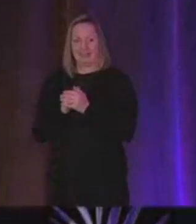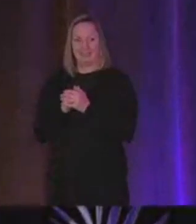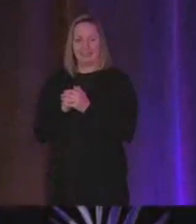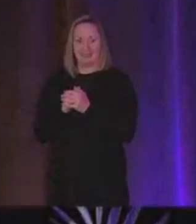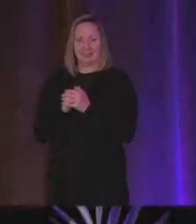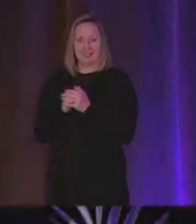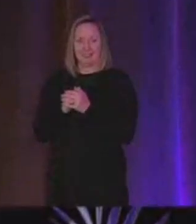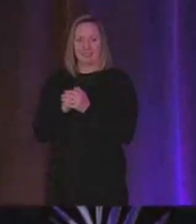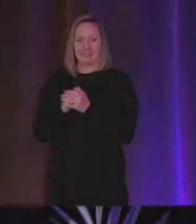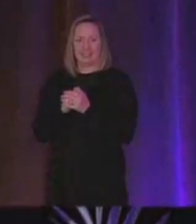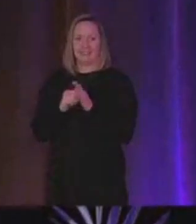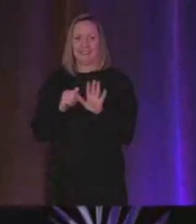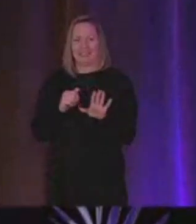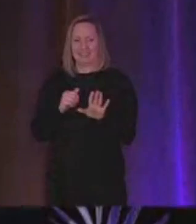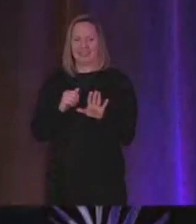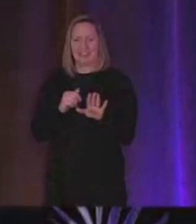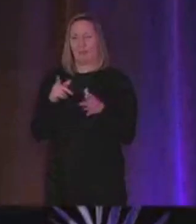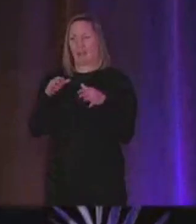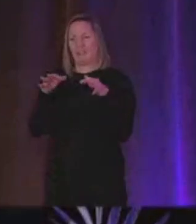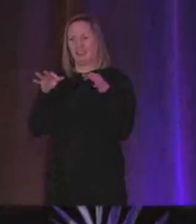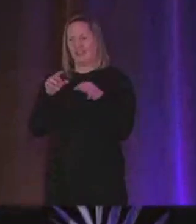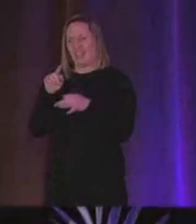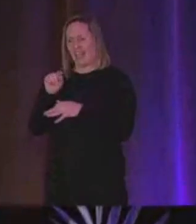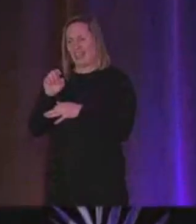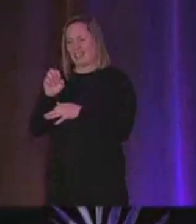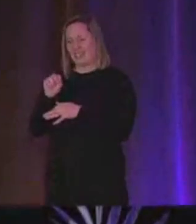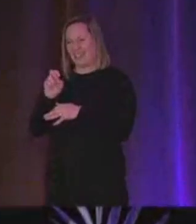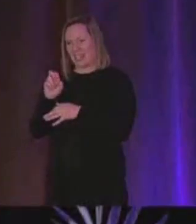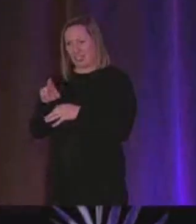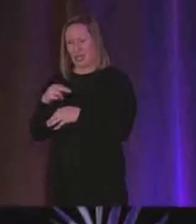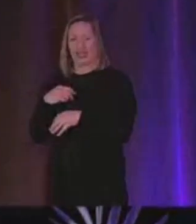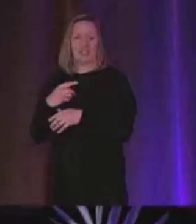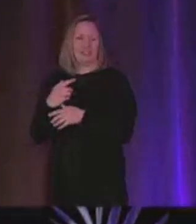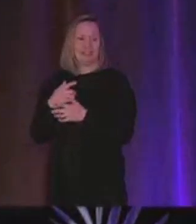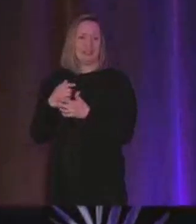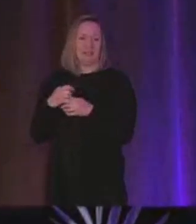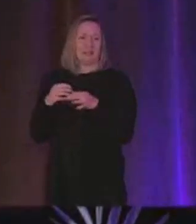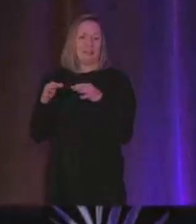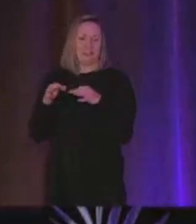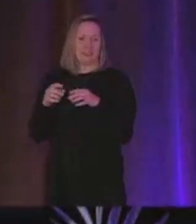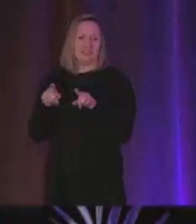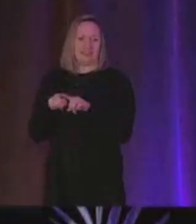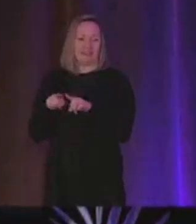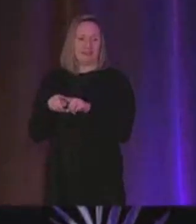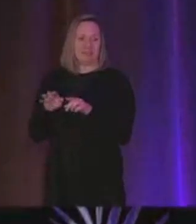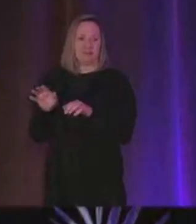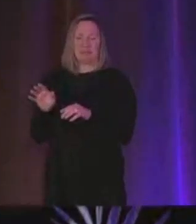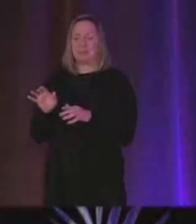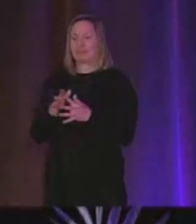Because we need to define the tensor. Since we have defined the tensor, we need to use it as well. Okay.